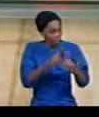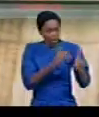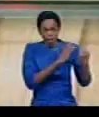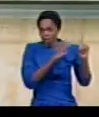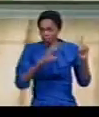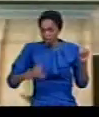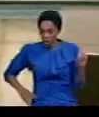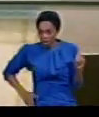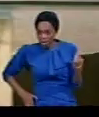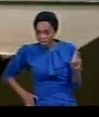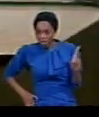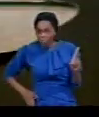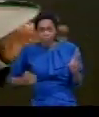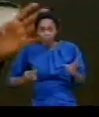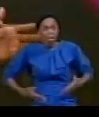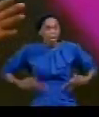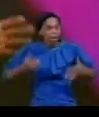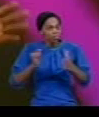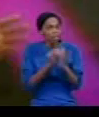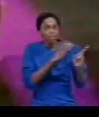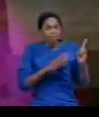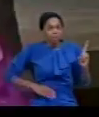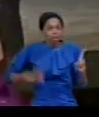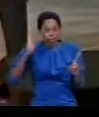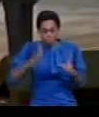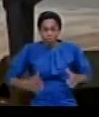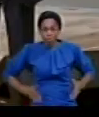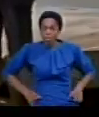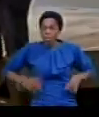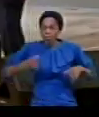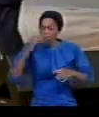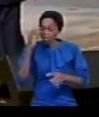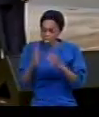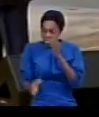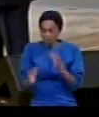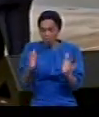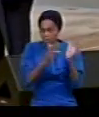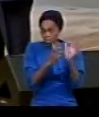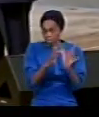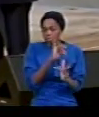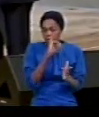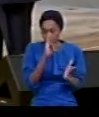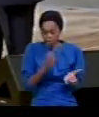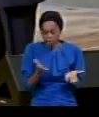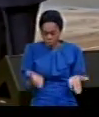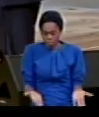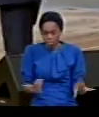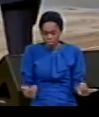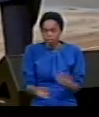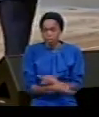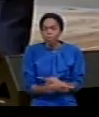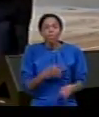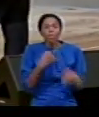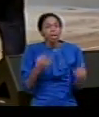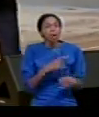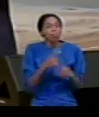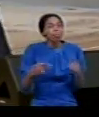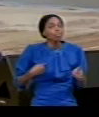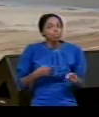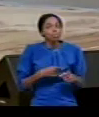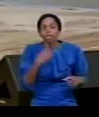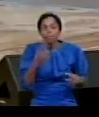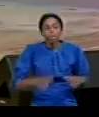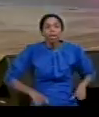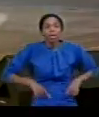will live if Christ were here today. Now, when we say living like